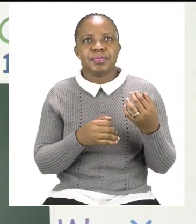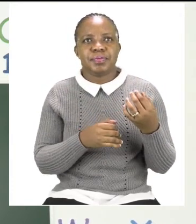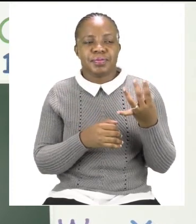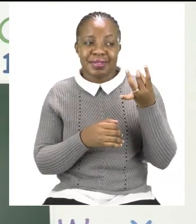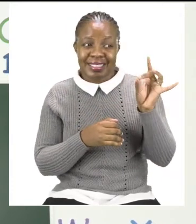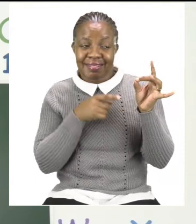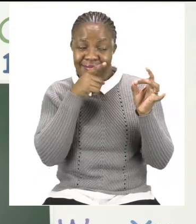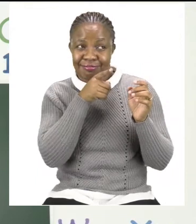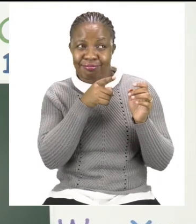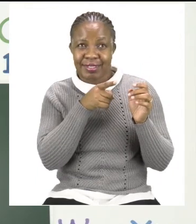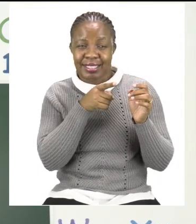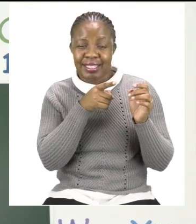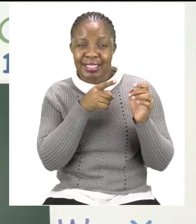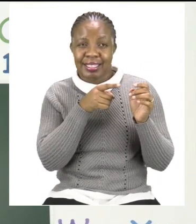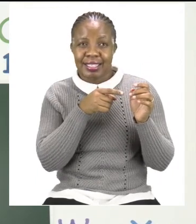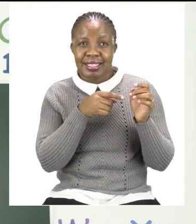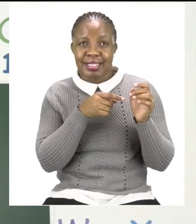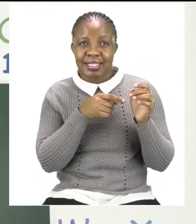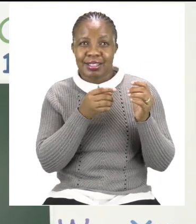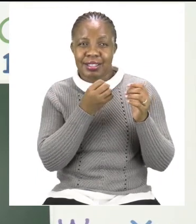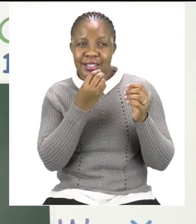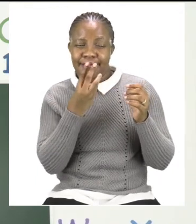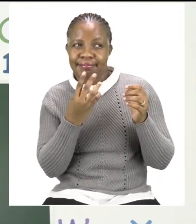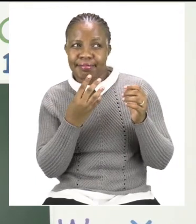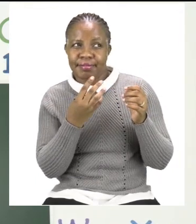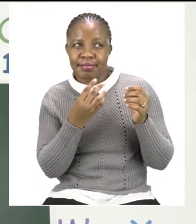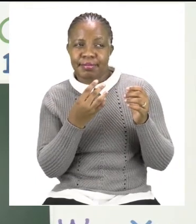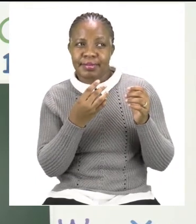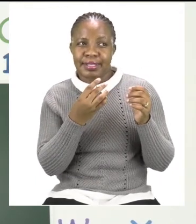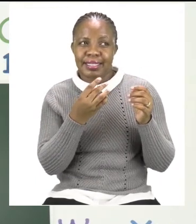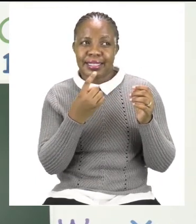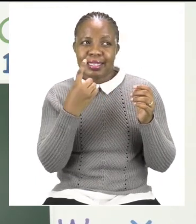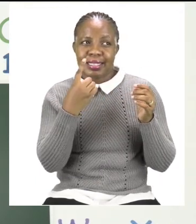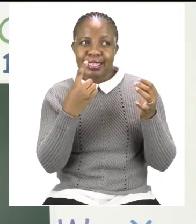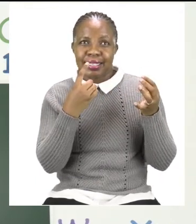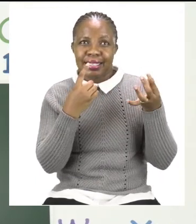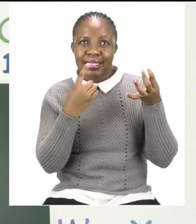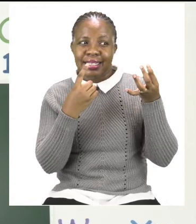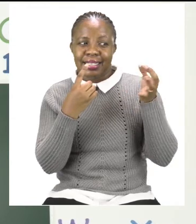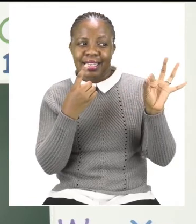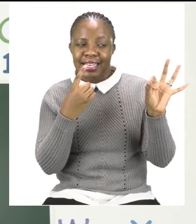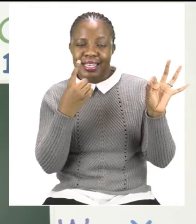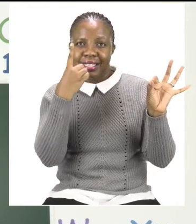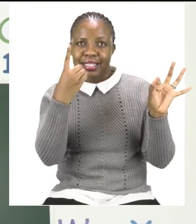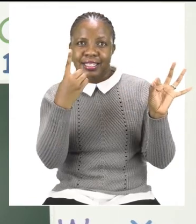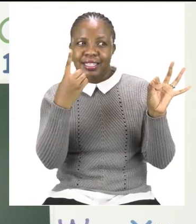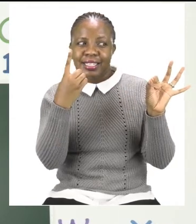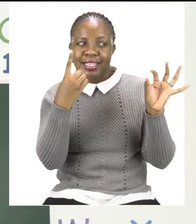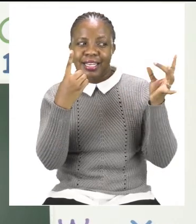is here. So let us start counting. Let's go. 1,